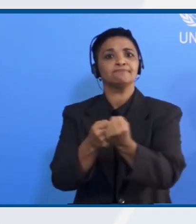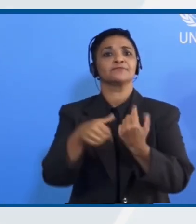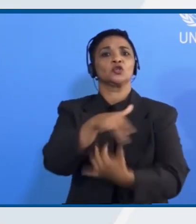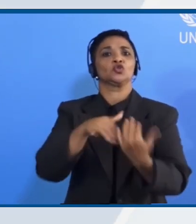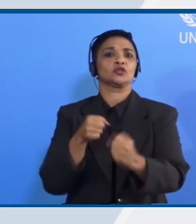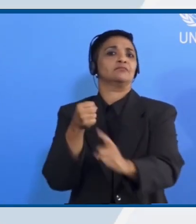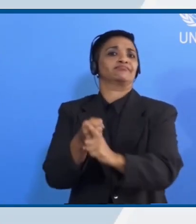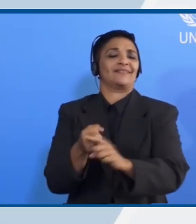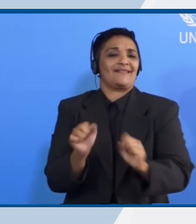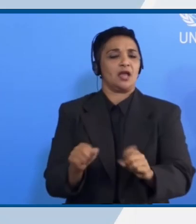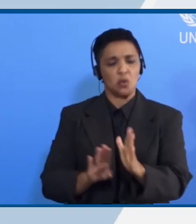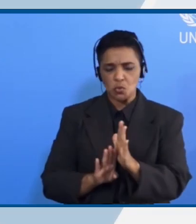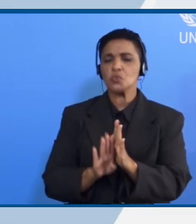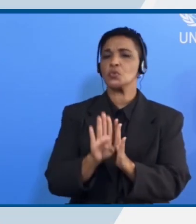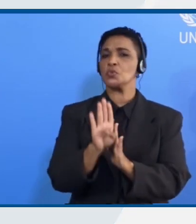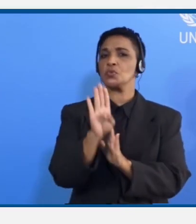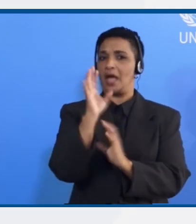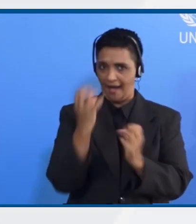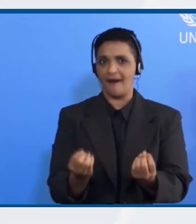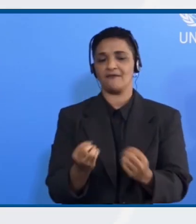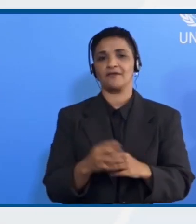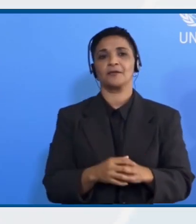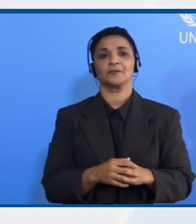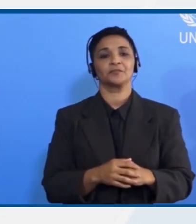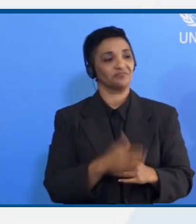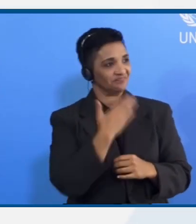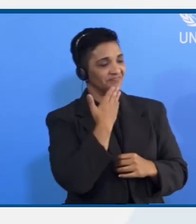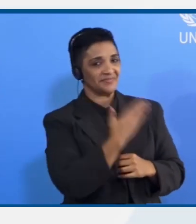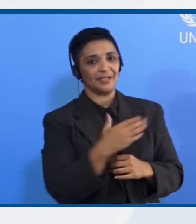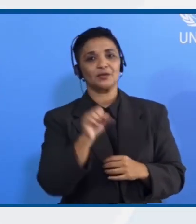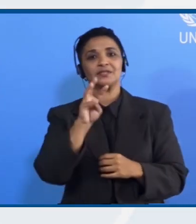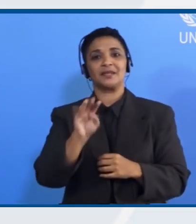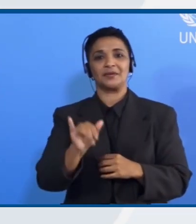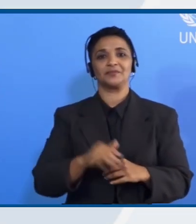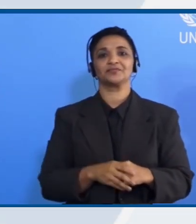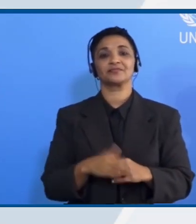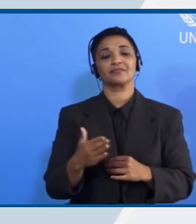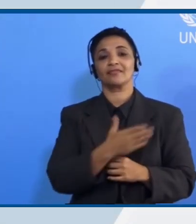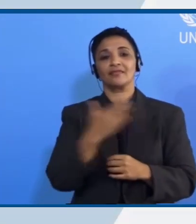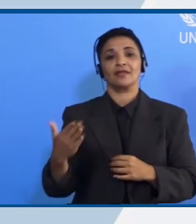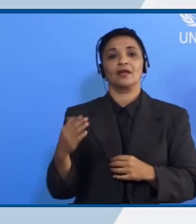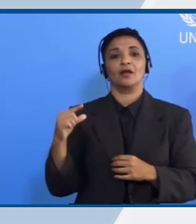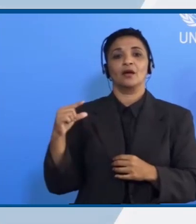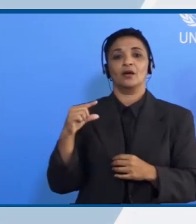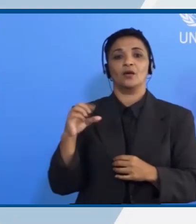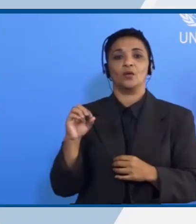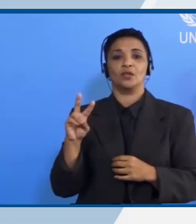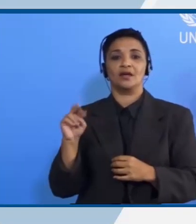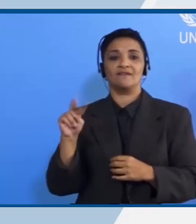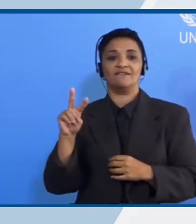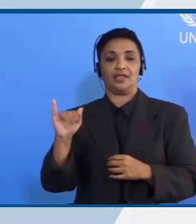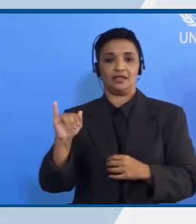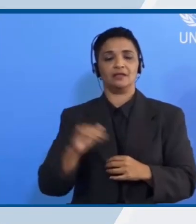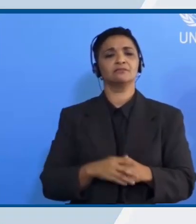at the foundation of it. Yeah. Thanks so much, Sami. So, Godabri, the question, if you remember, was about